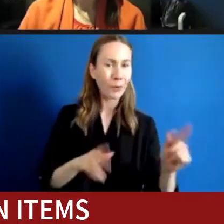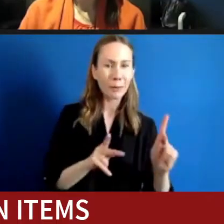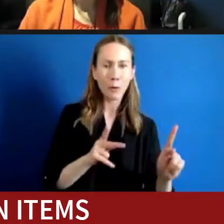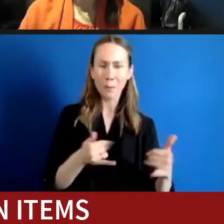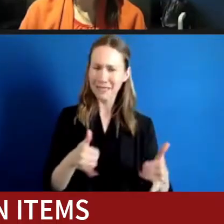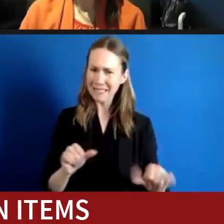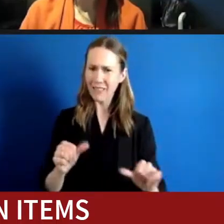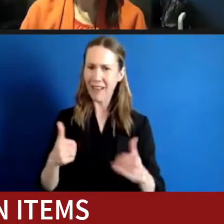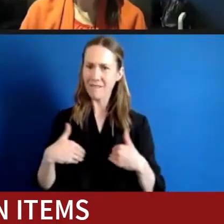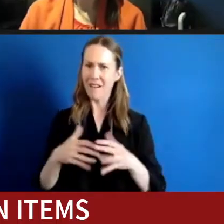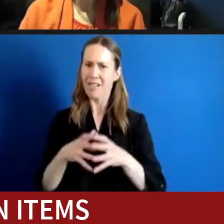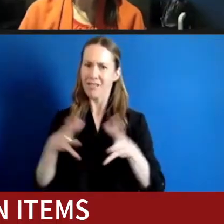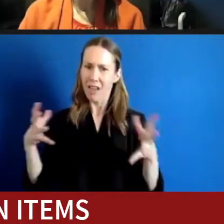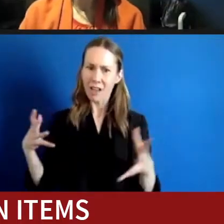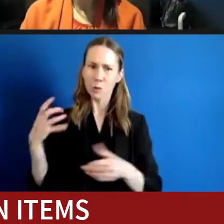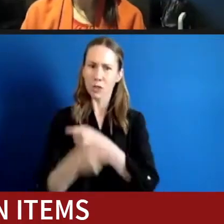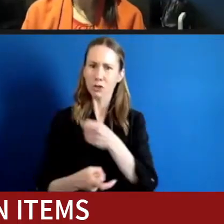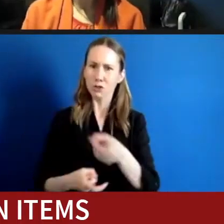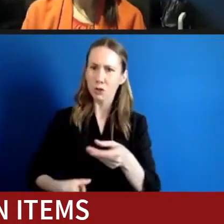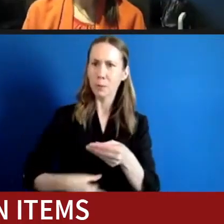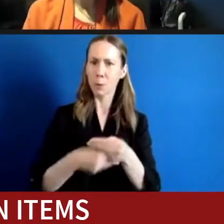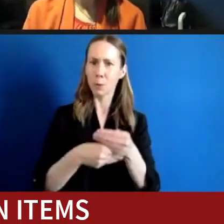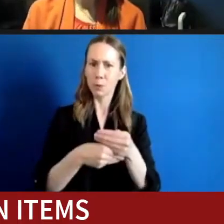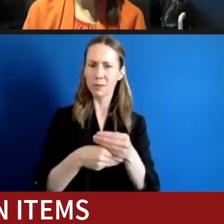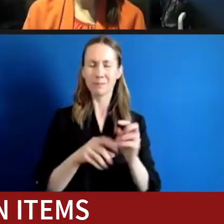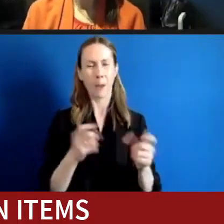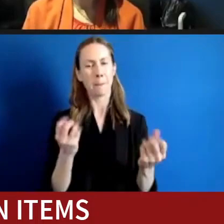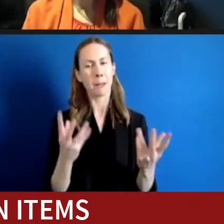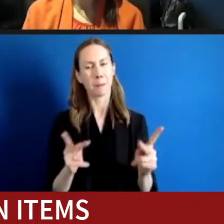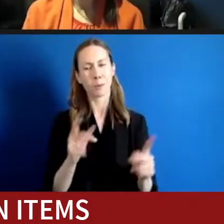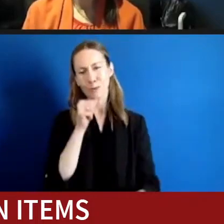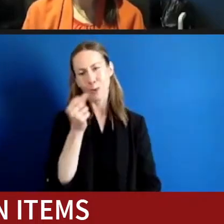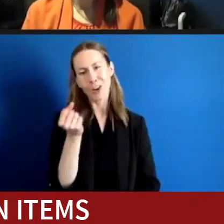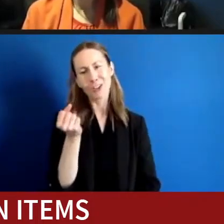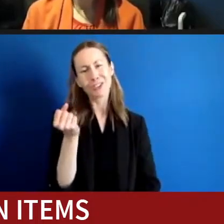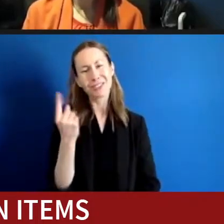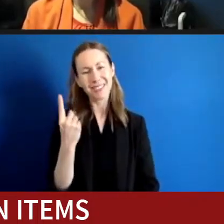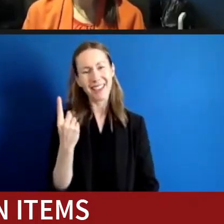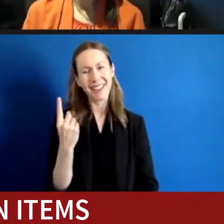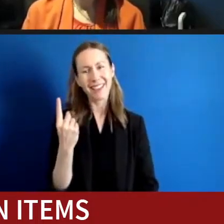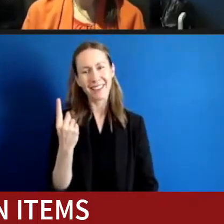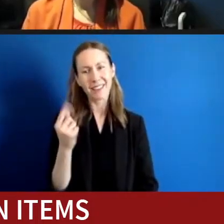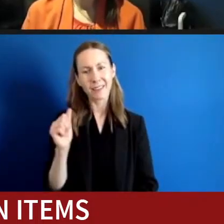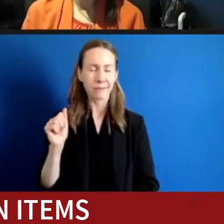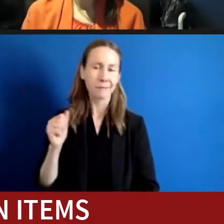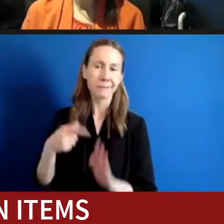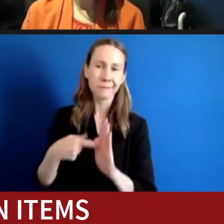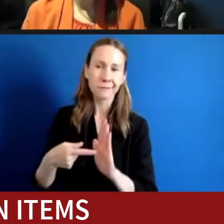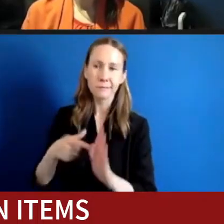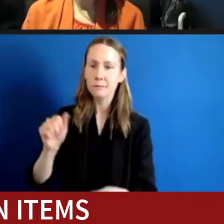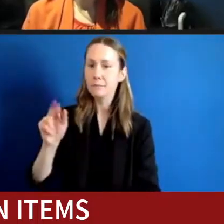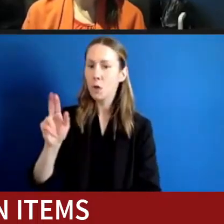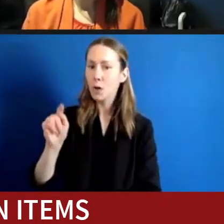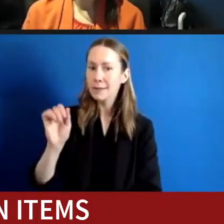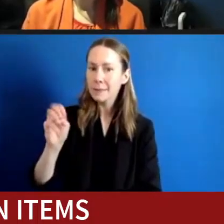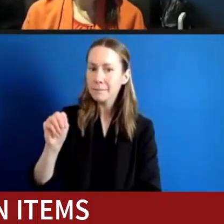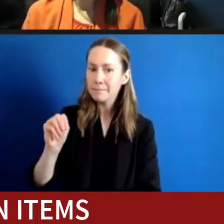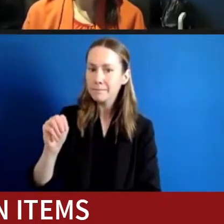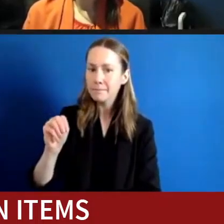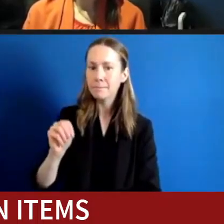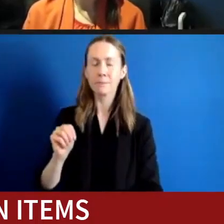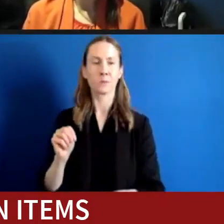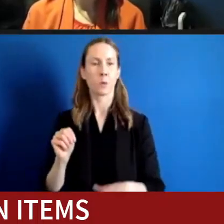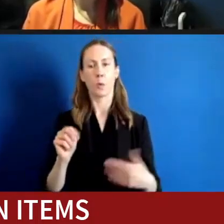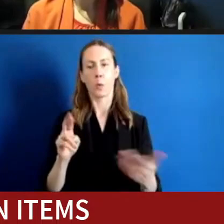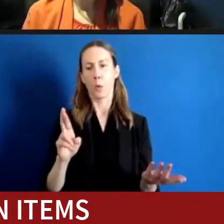tremendously. But a lot of people don't understand autism, for example, or this person's